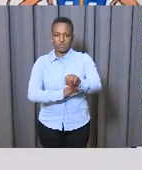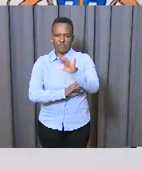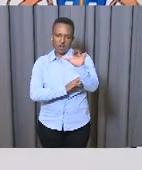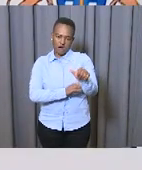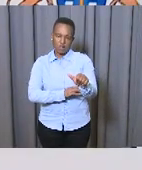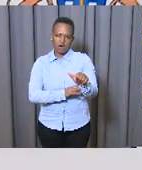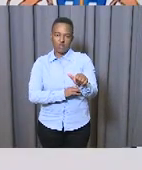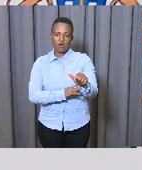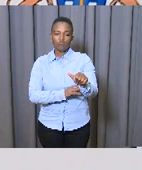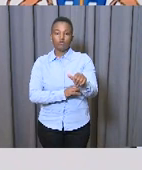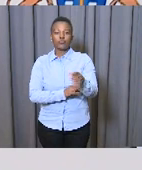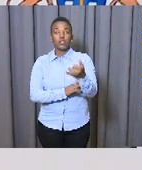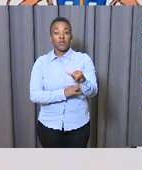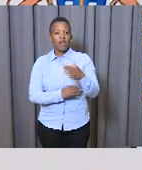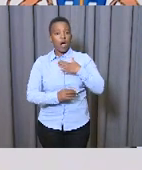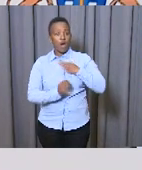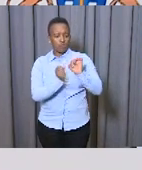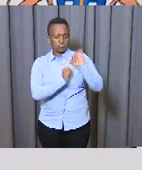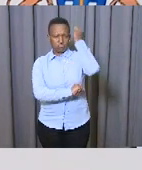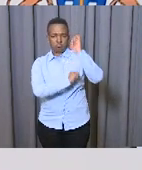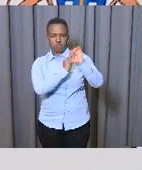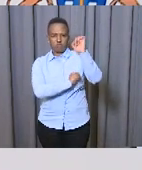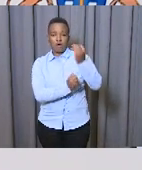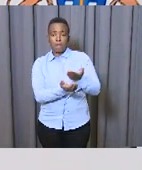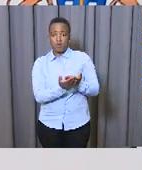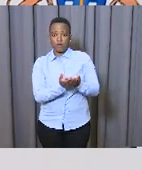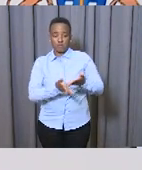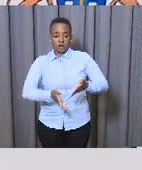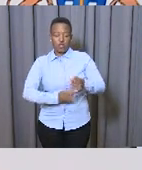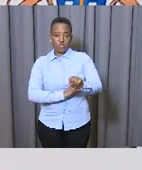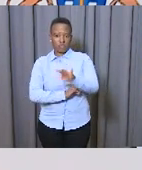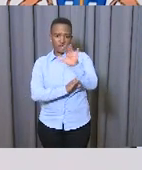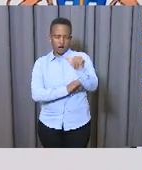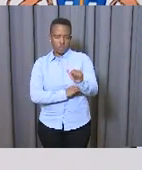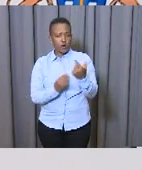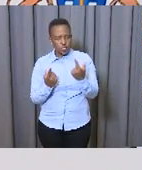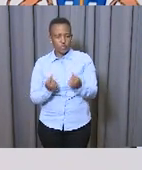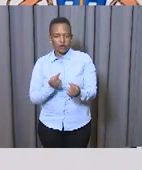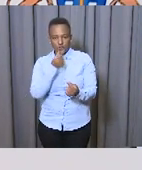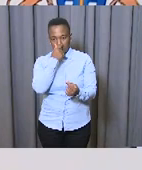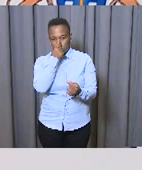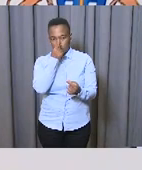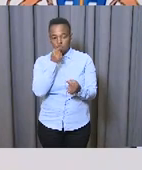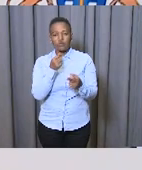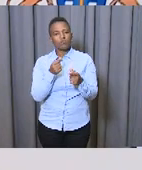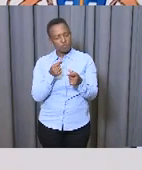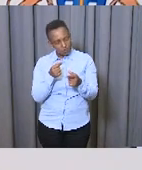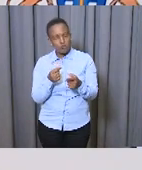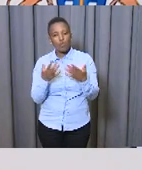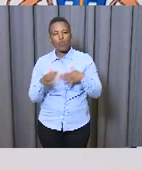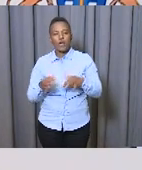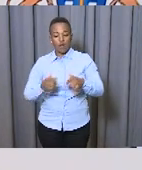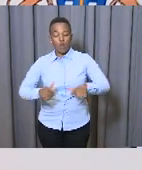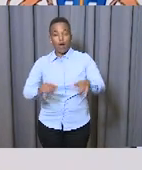where our industrial capacity exists in South Africa to manufacture PPE. We should encourage our